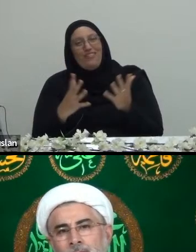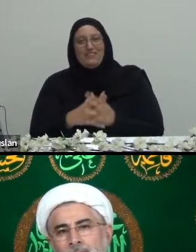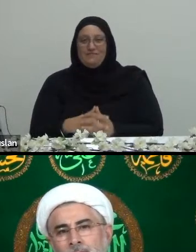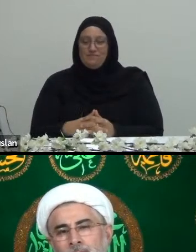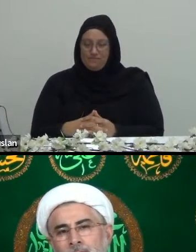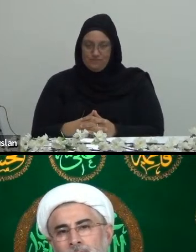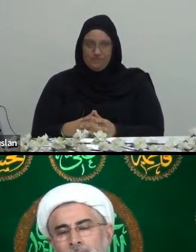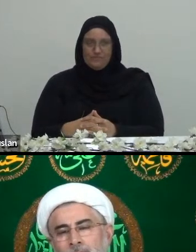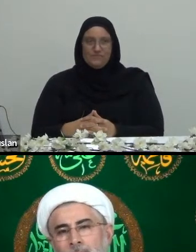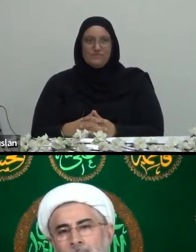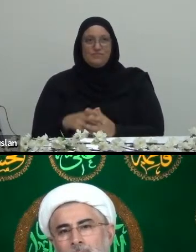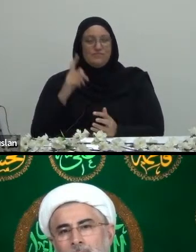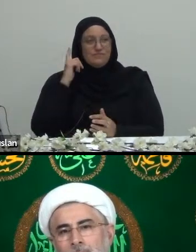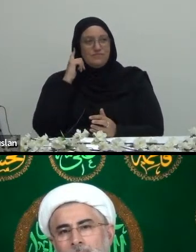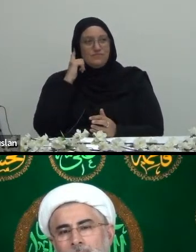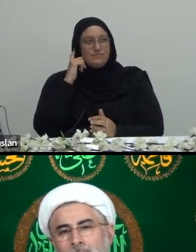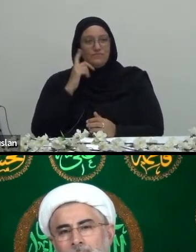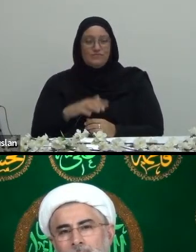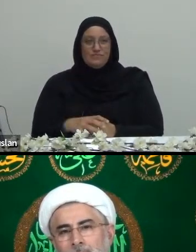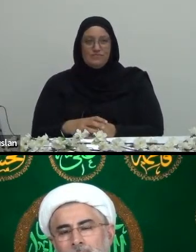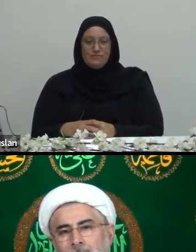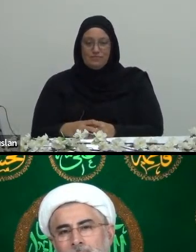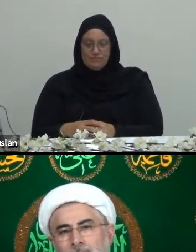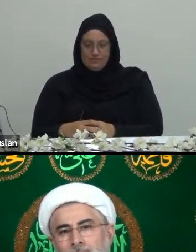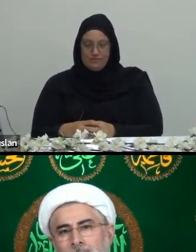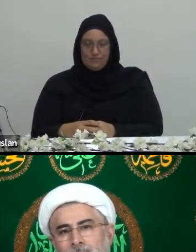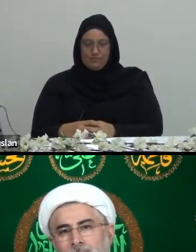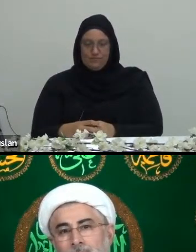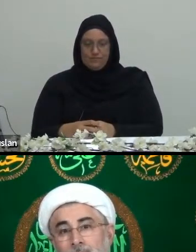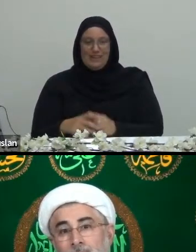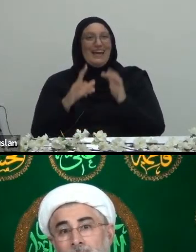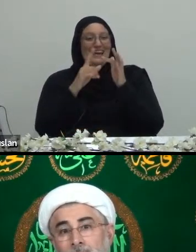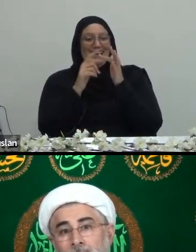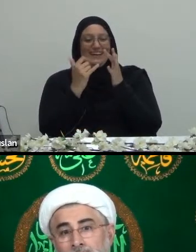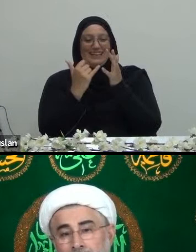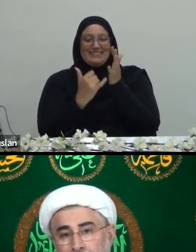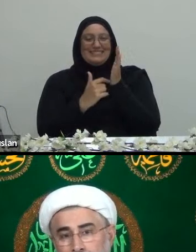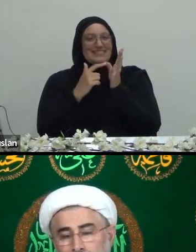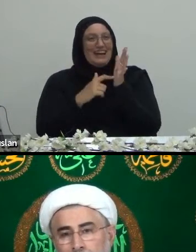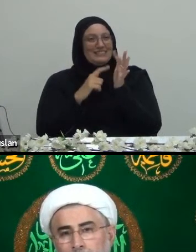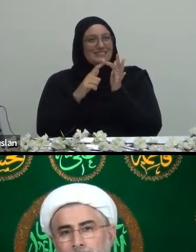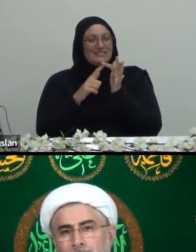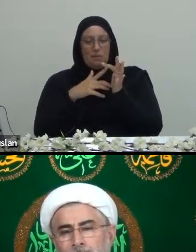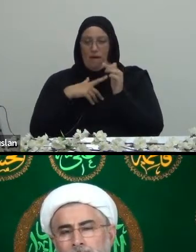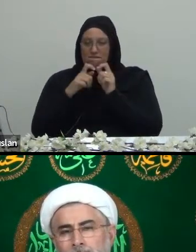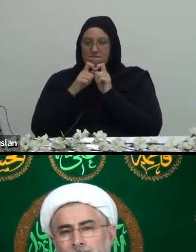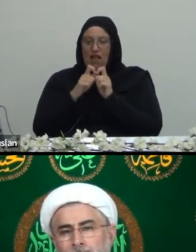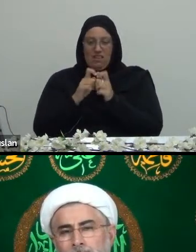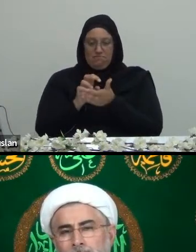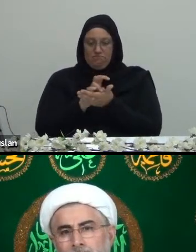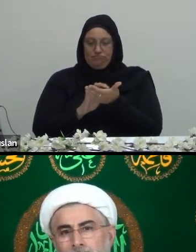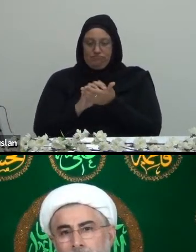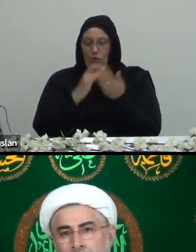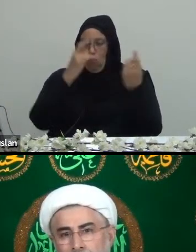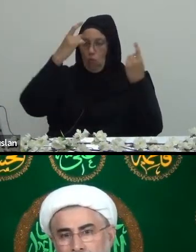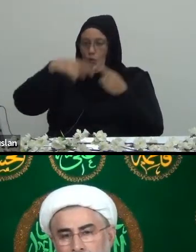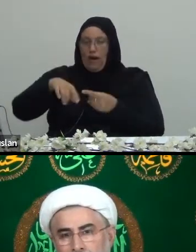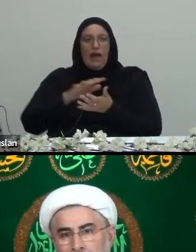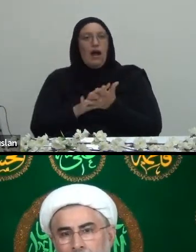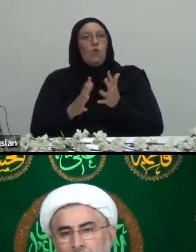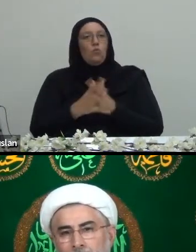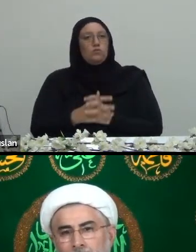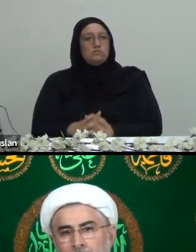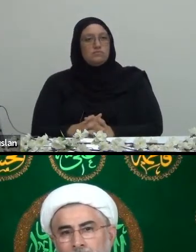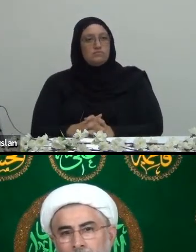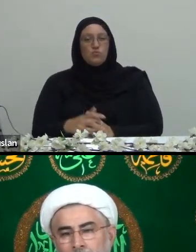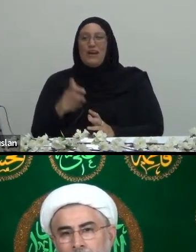such as how is the value of an estate calculated, and do we take the net of assets and liabilities?